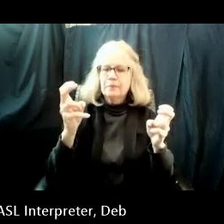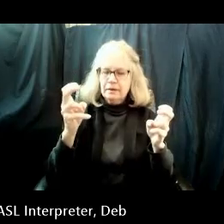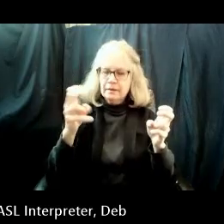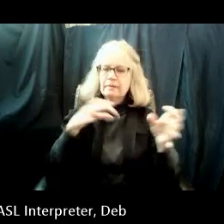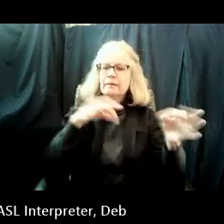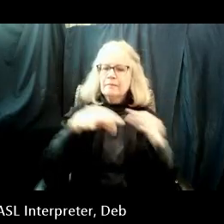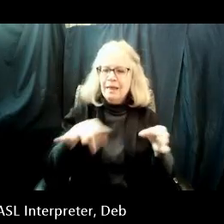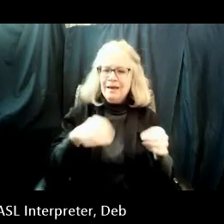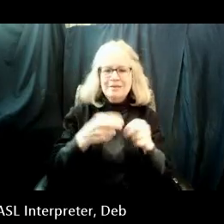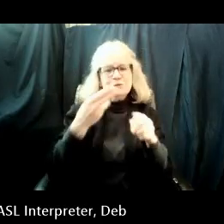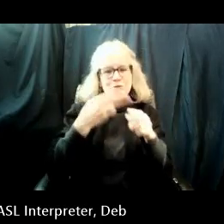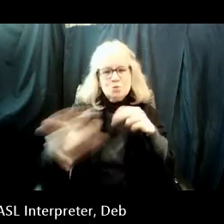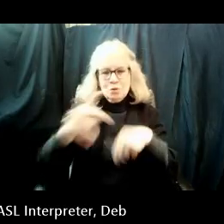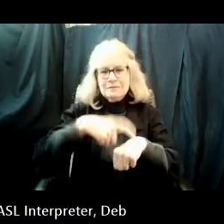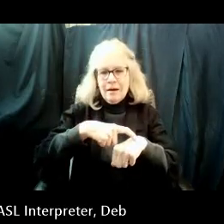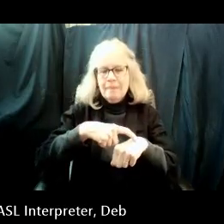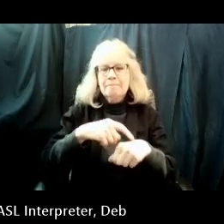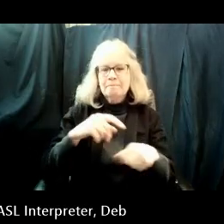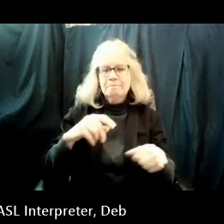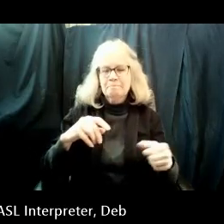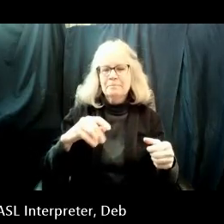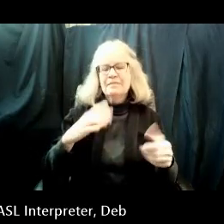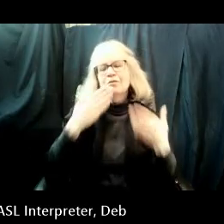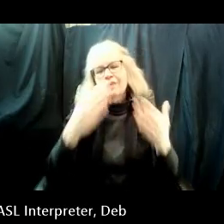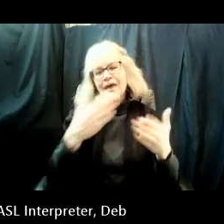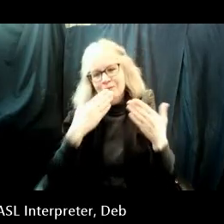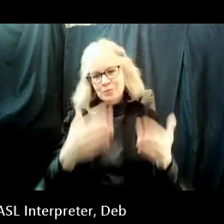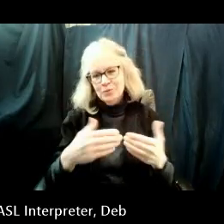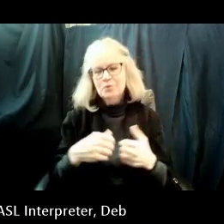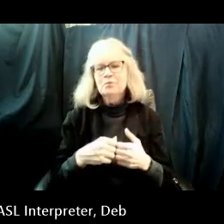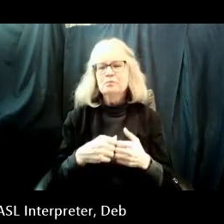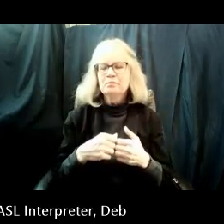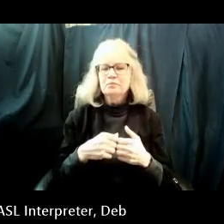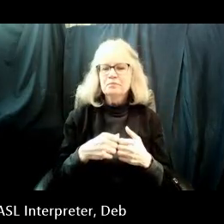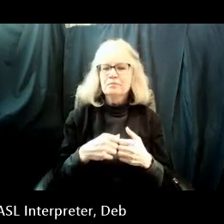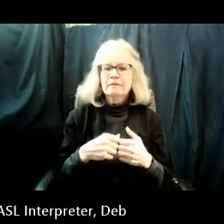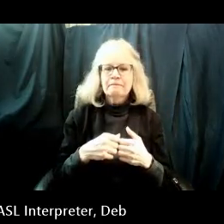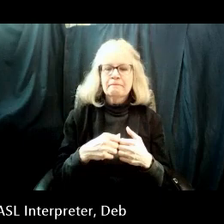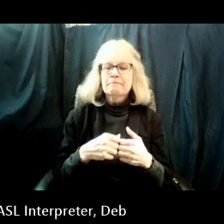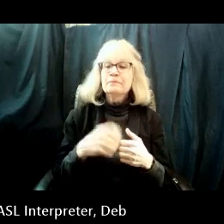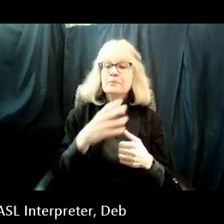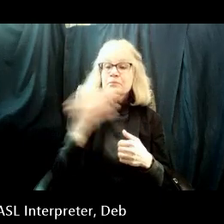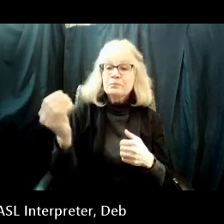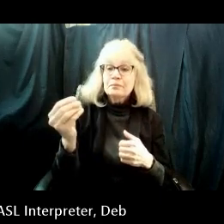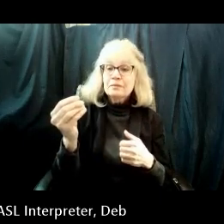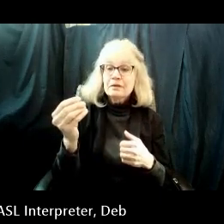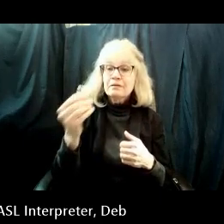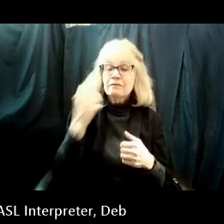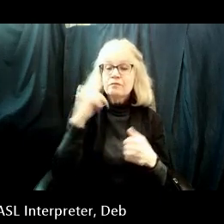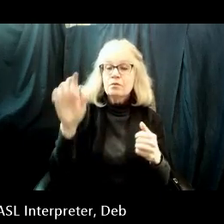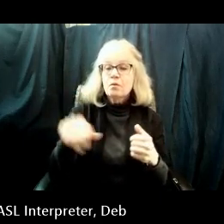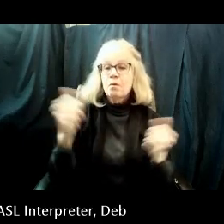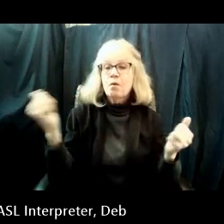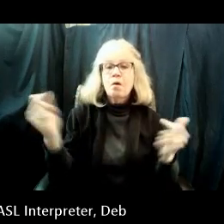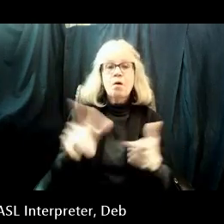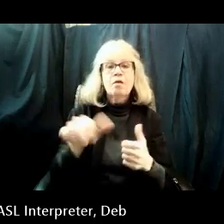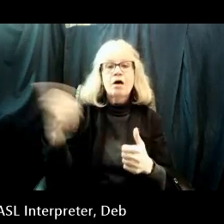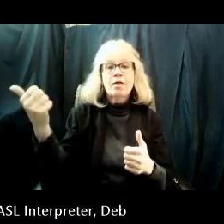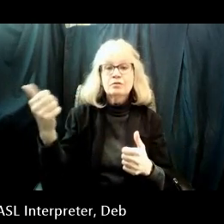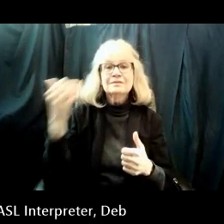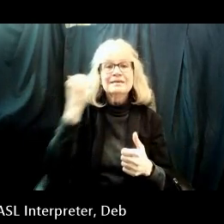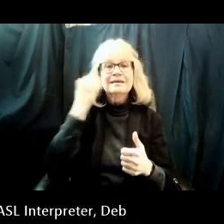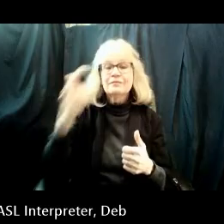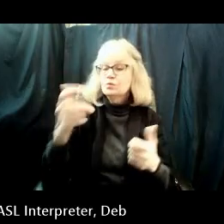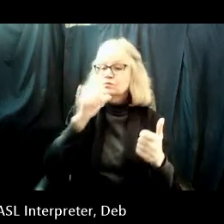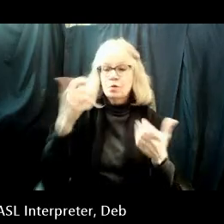very short amount of time in comparison. So thank you so much. And for everyone else externally, if you don't